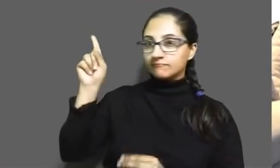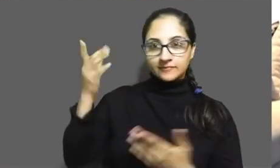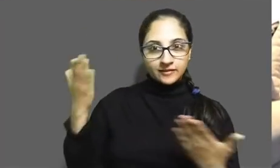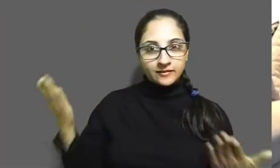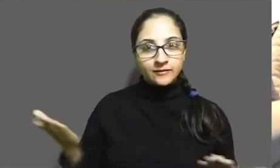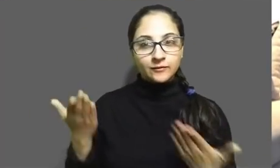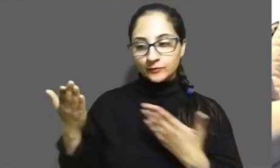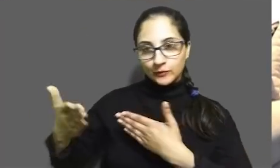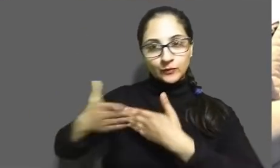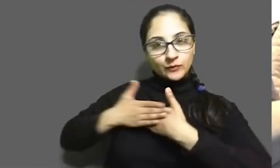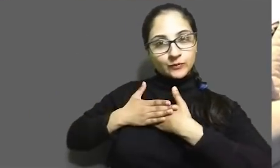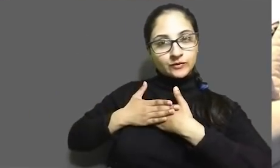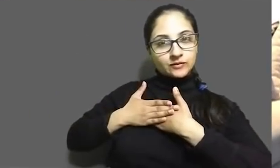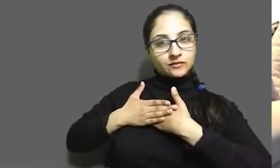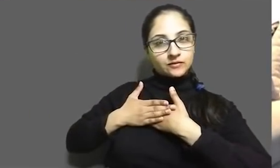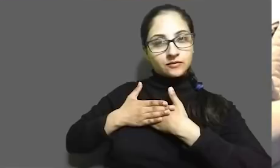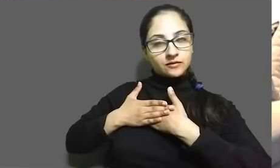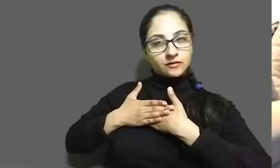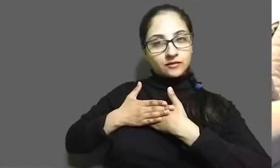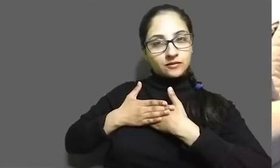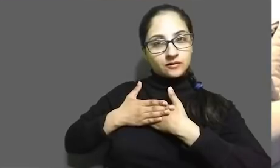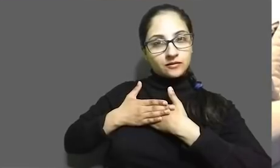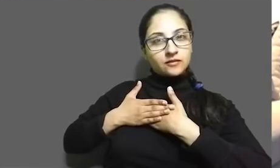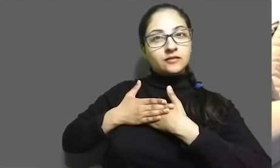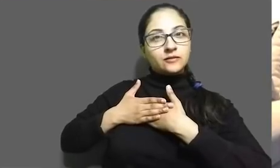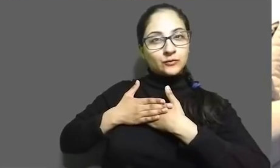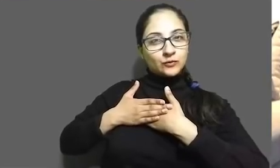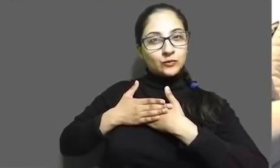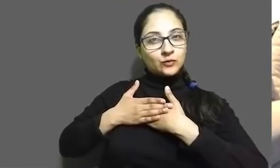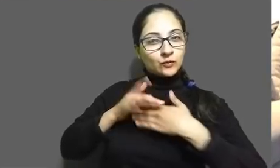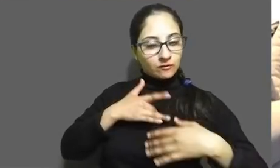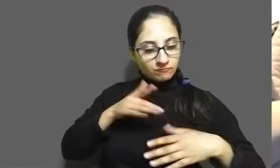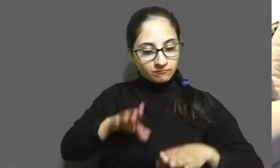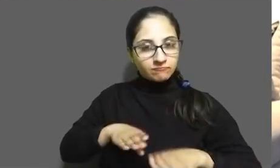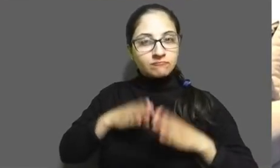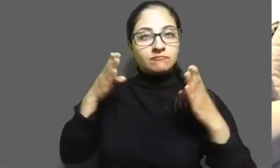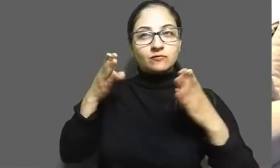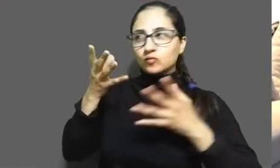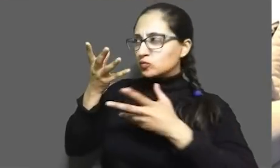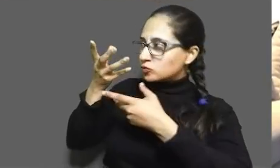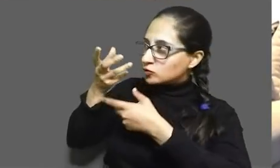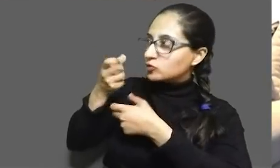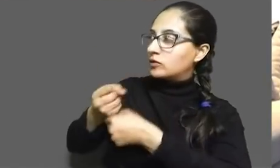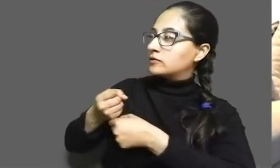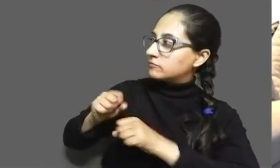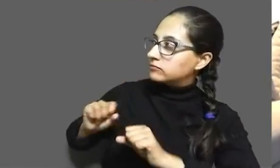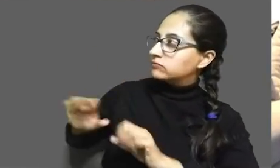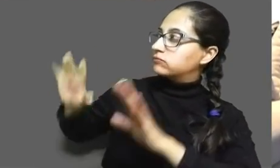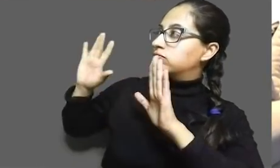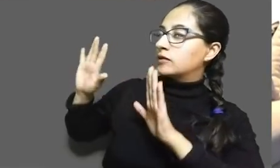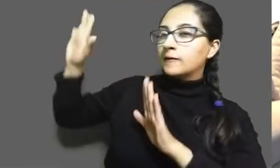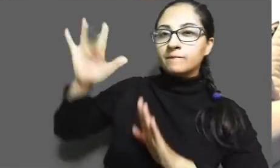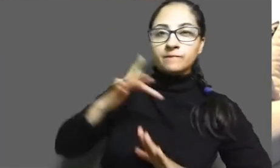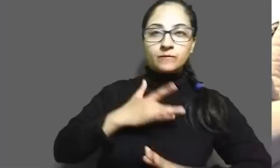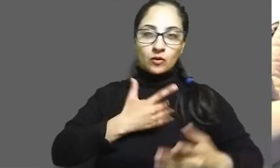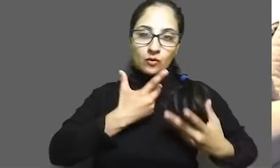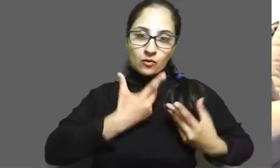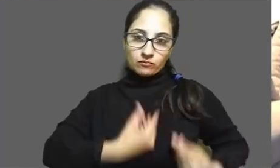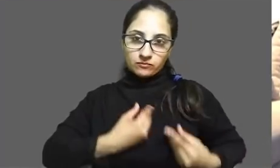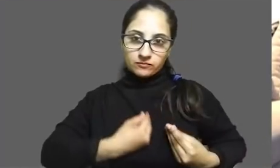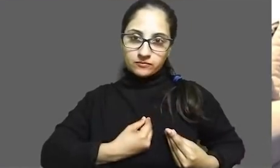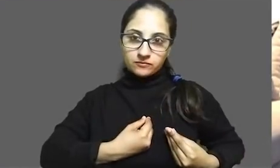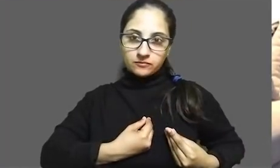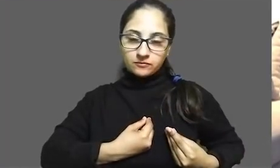fear that our prayers are any the less because of the changes in our practices. Rather, we